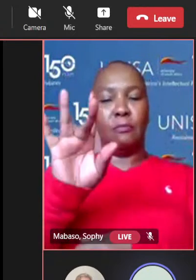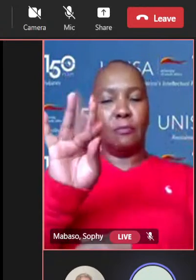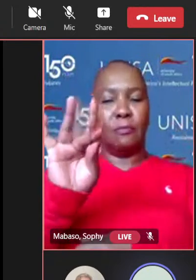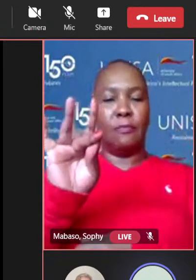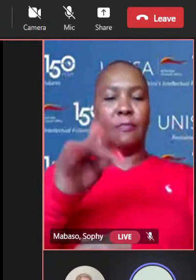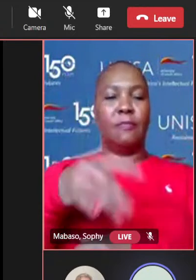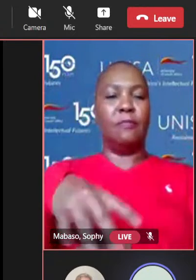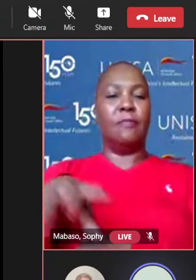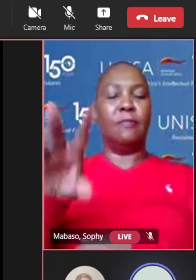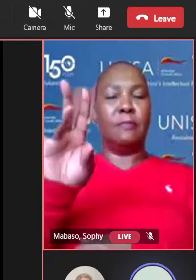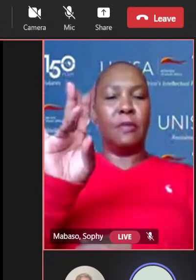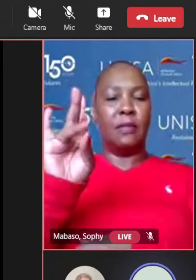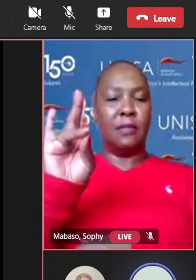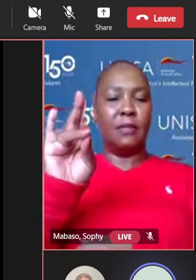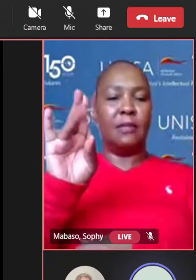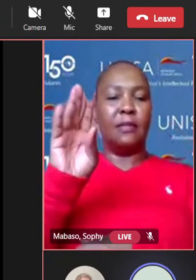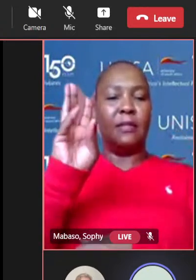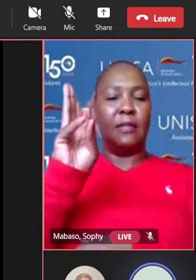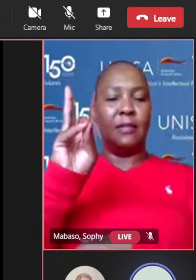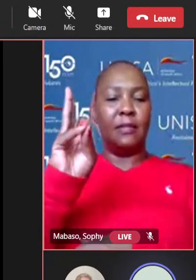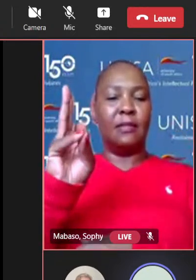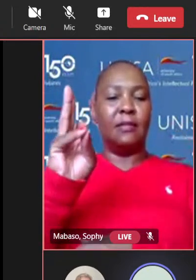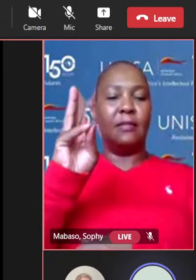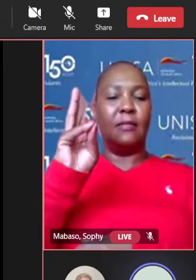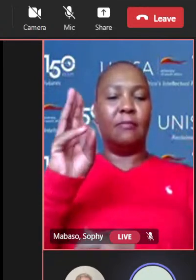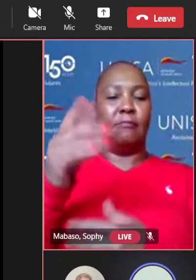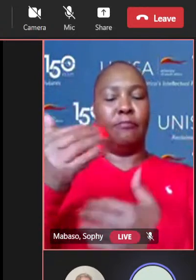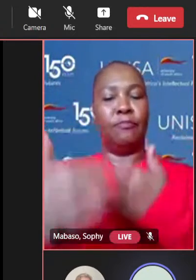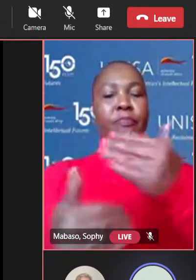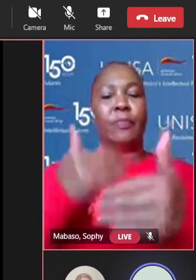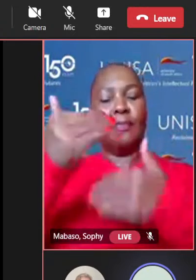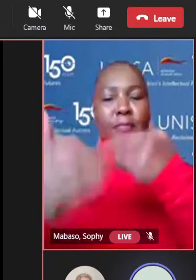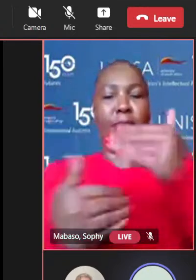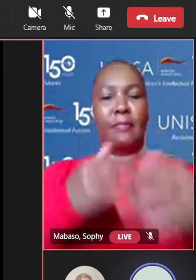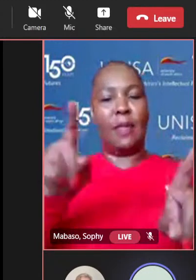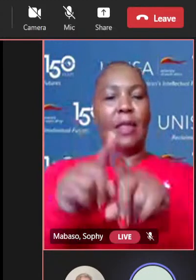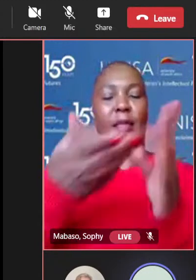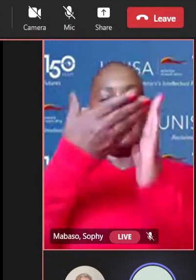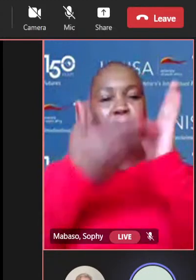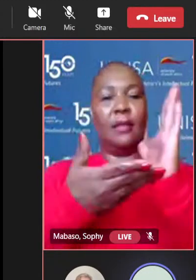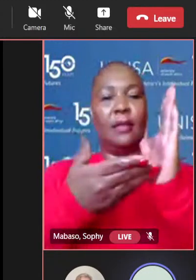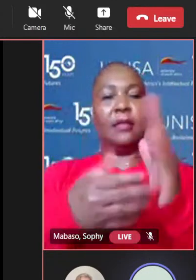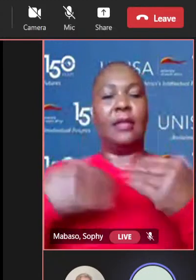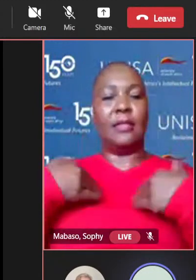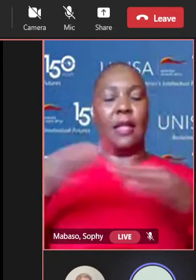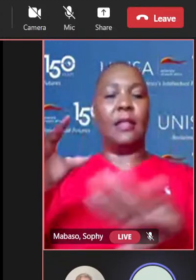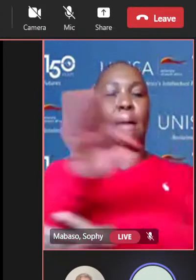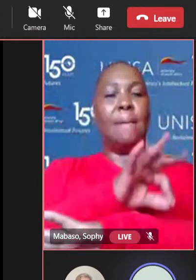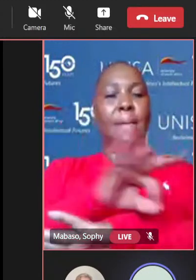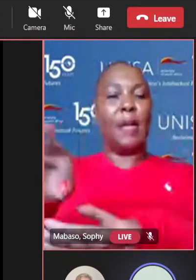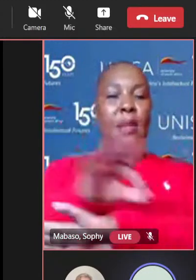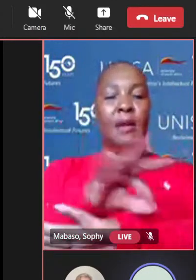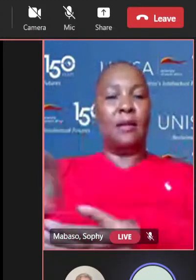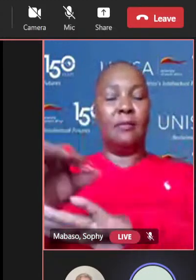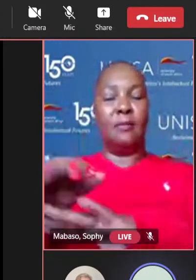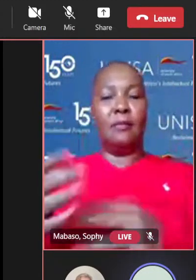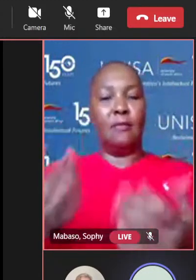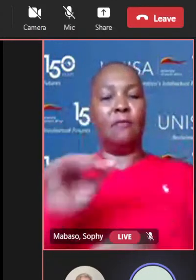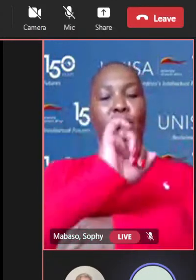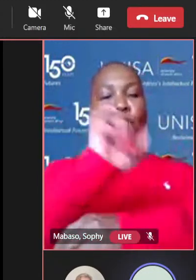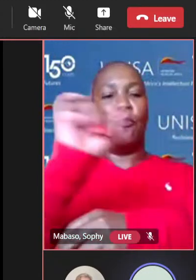C, and you go like that. So that's the planning for your